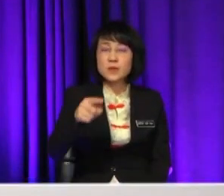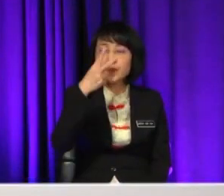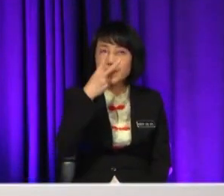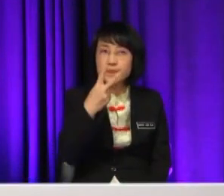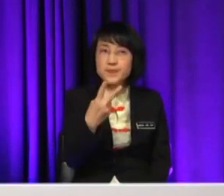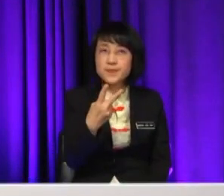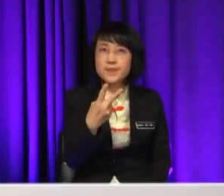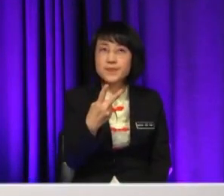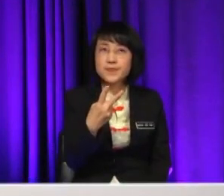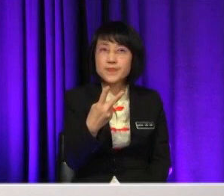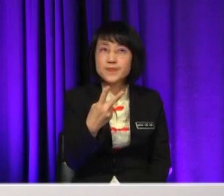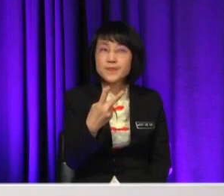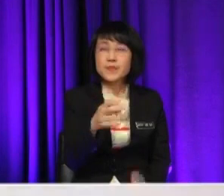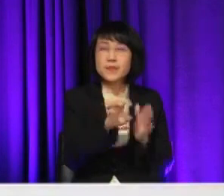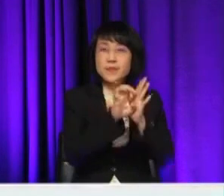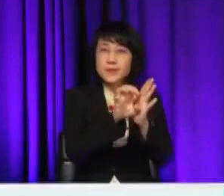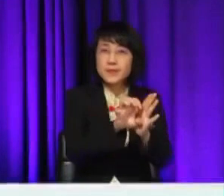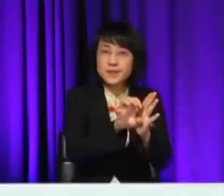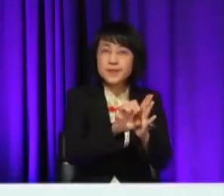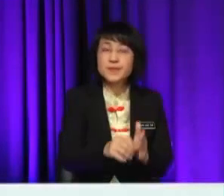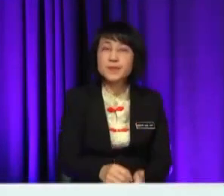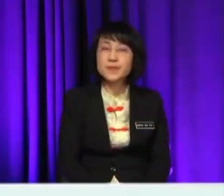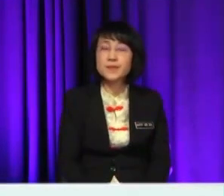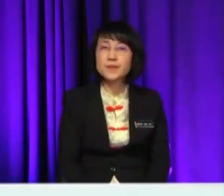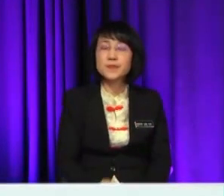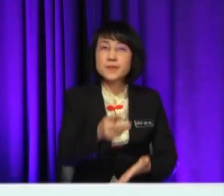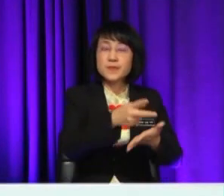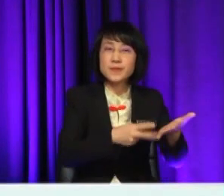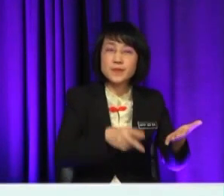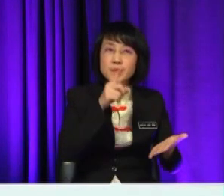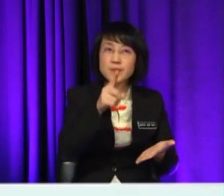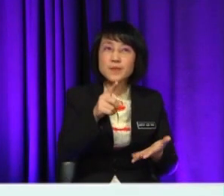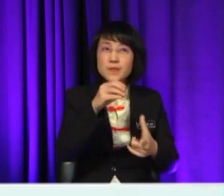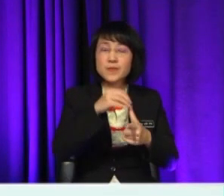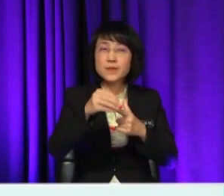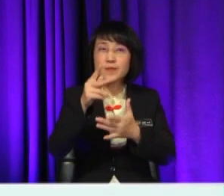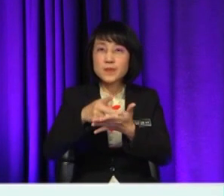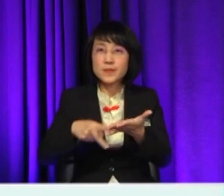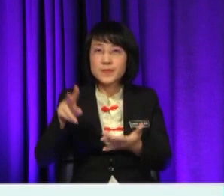see the evidence in either stanza 1 or stanza 2?